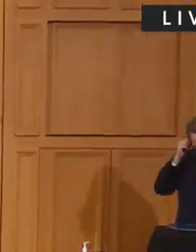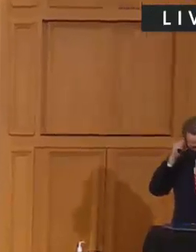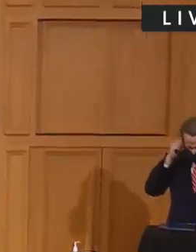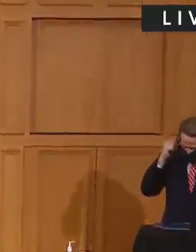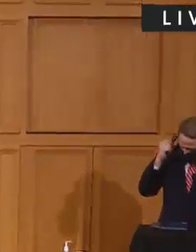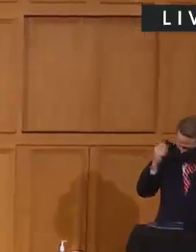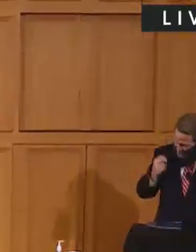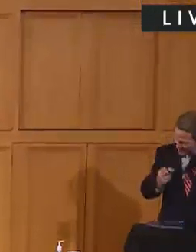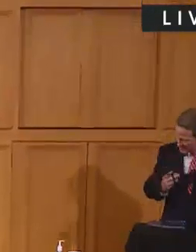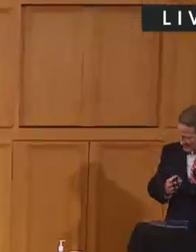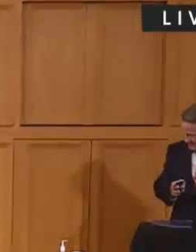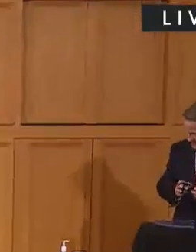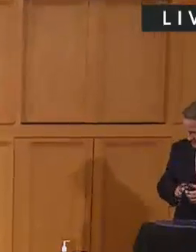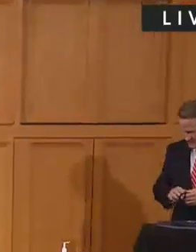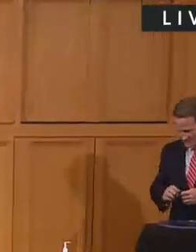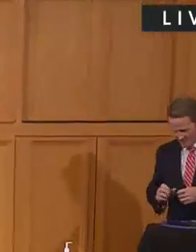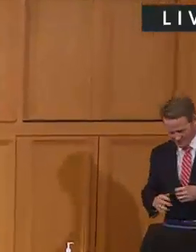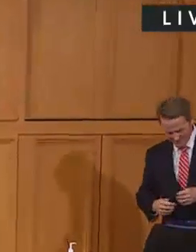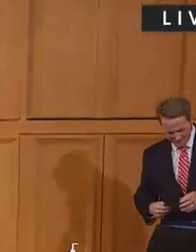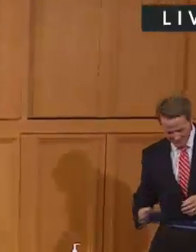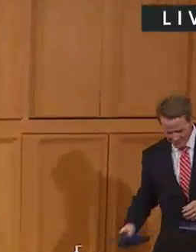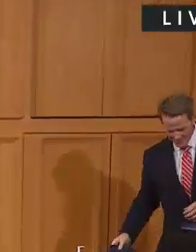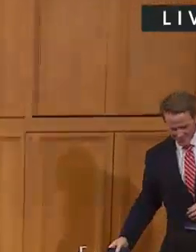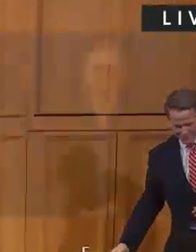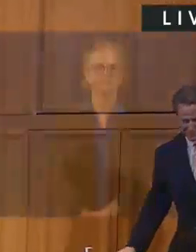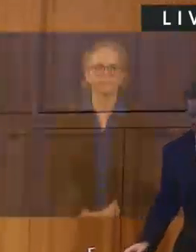to do that ourselves. And now let's turn it over to Governor Mike DeWine.